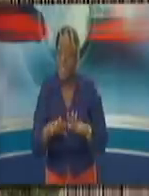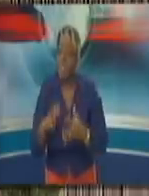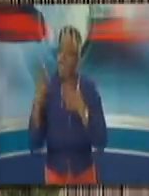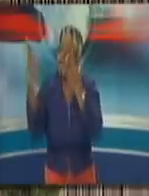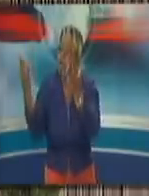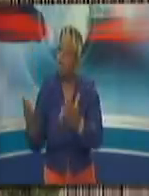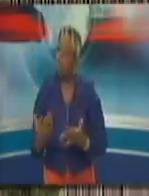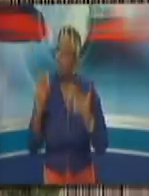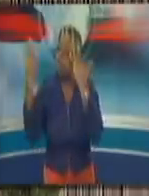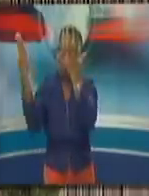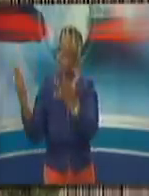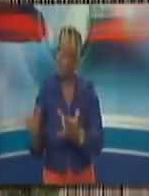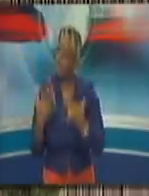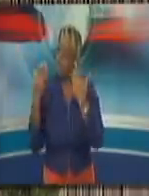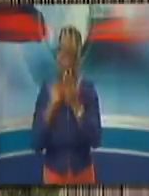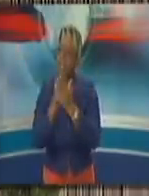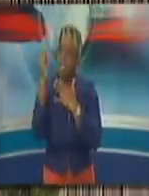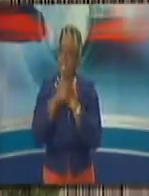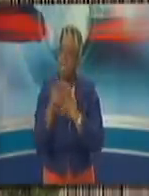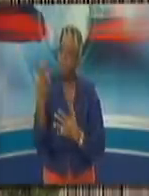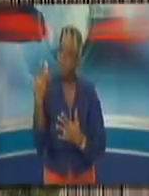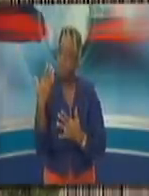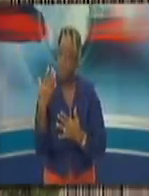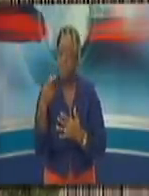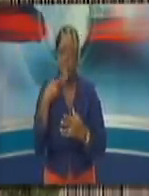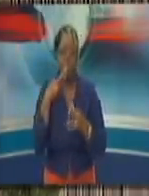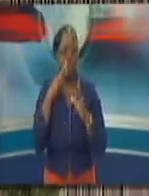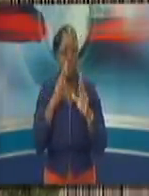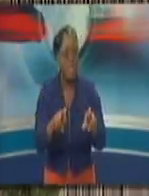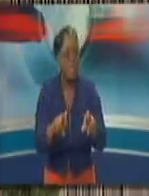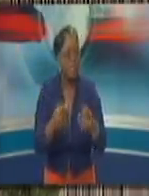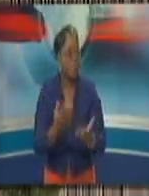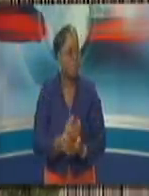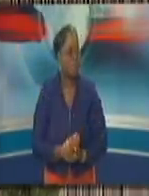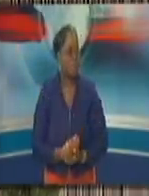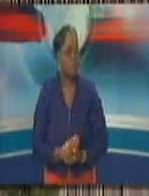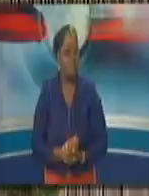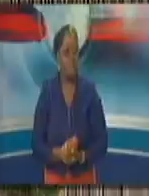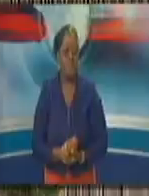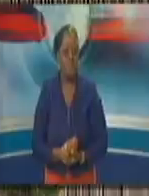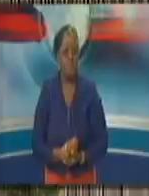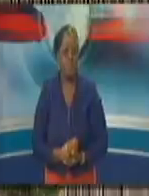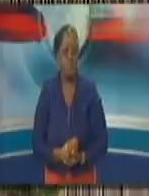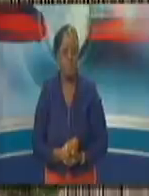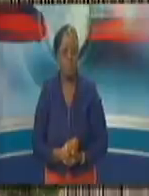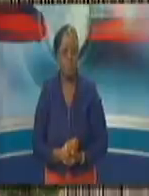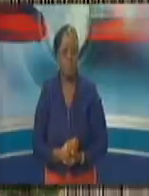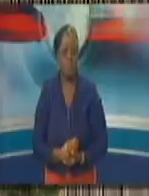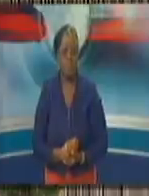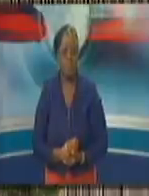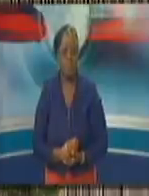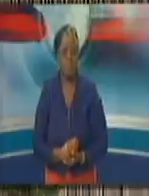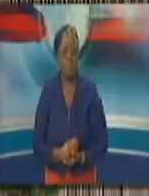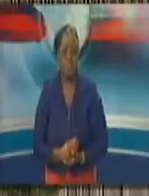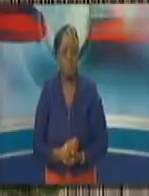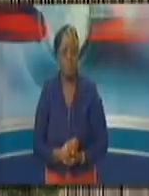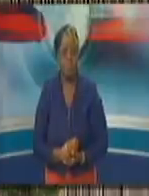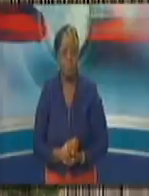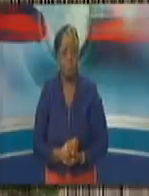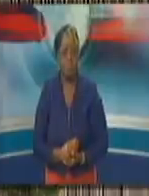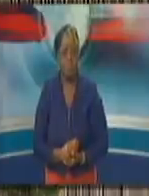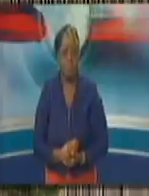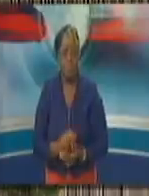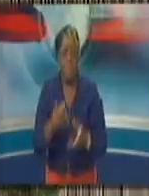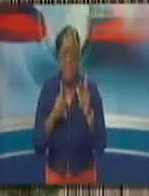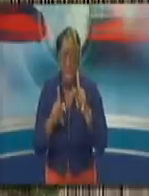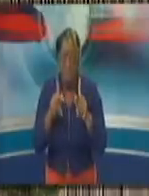get their results. Why does it take so long for them to get results? And are patients being retested in a timely manner? Because there are concerns